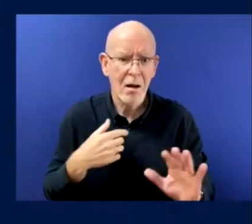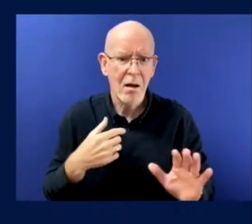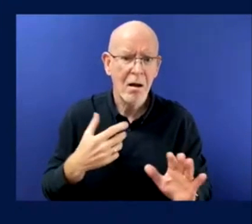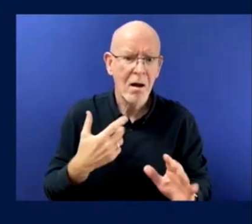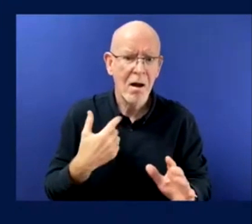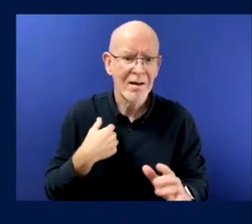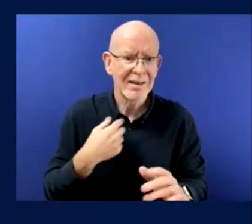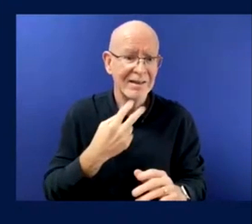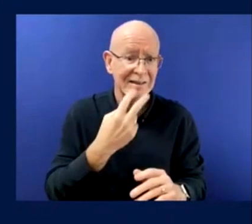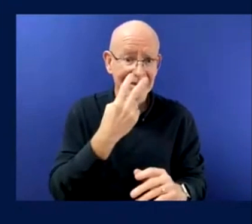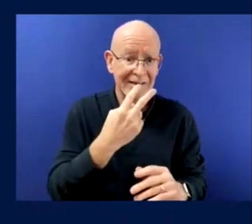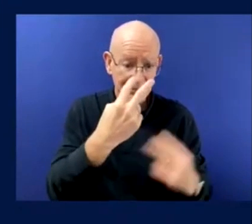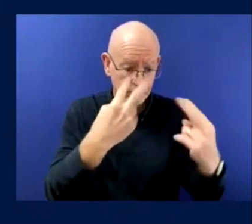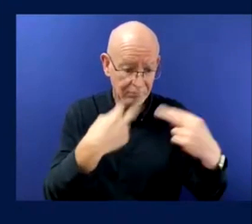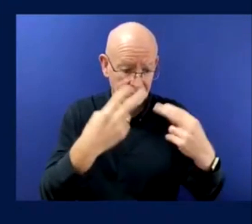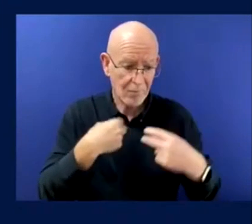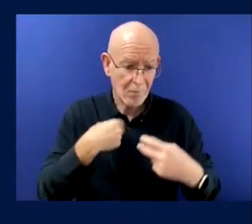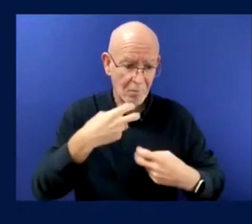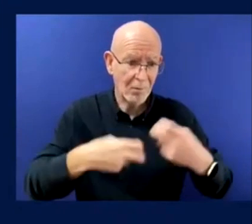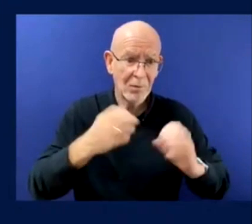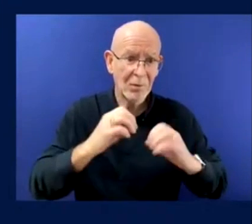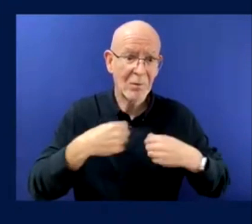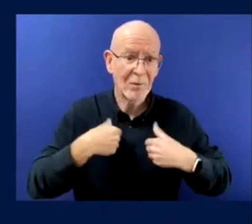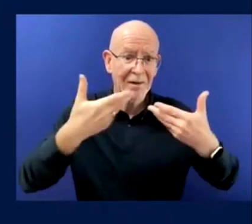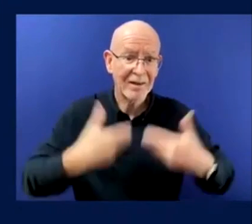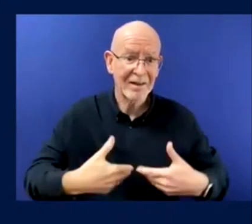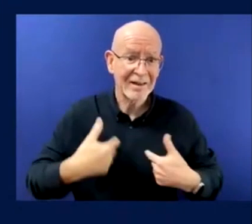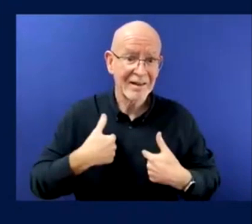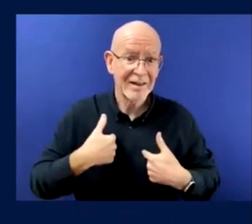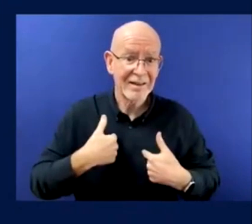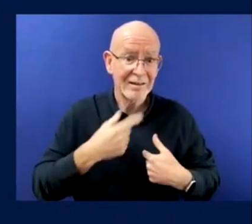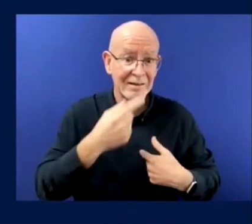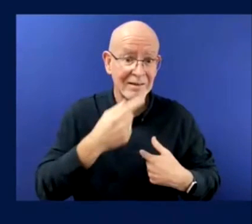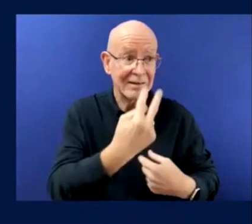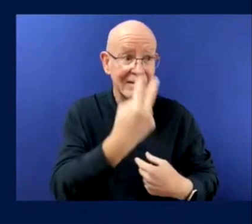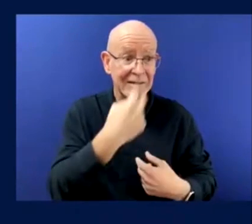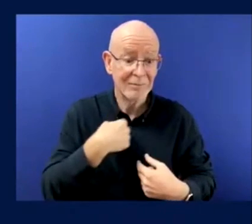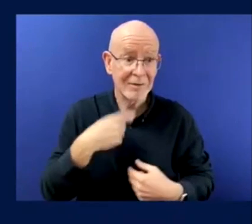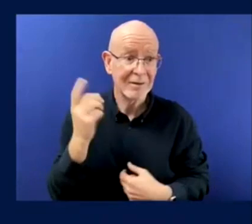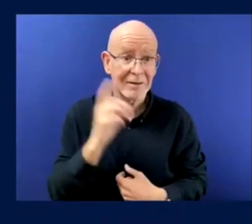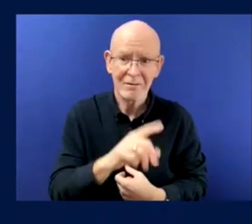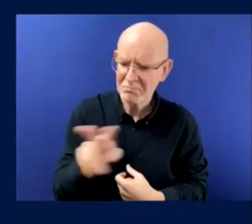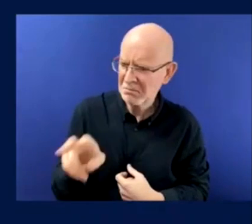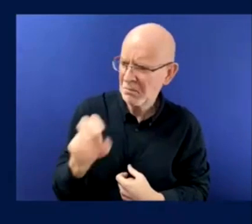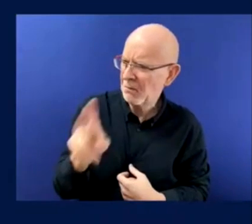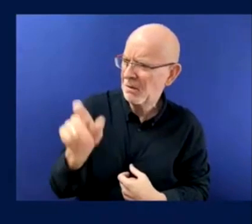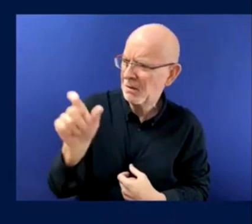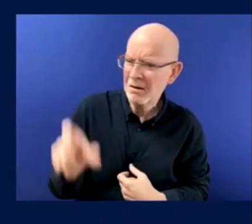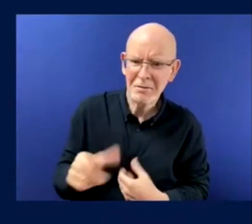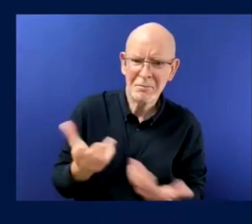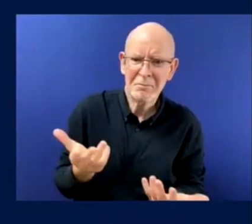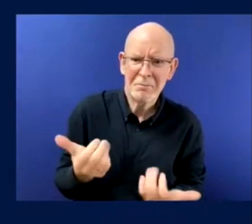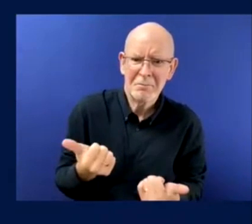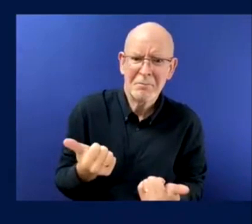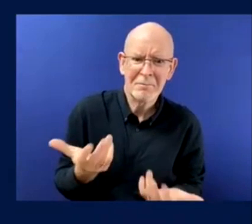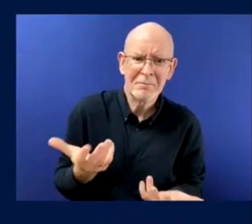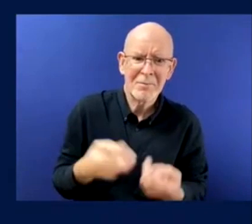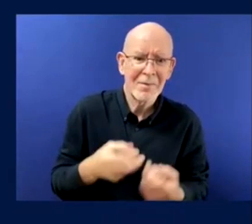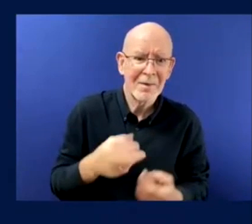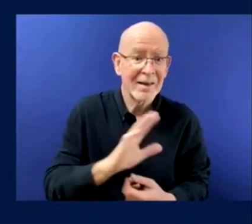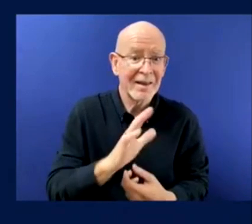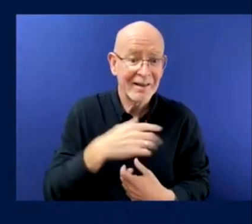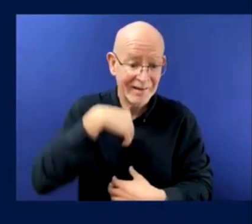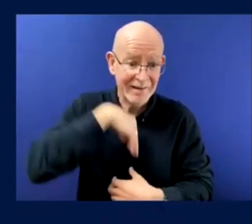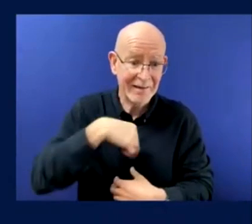So at the end there, Fakra spoke about finding it challenging when clubs change plans at the last minute, and in the video he used